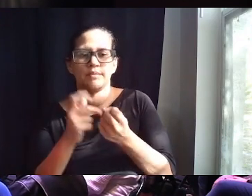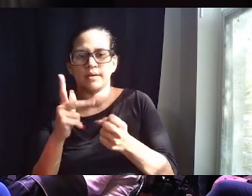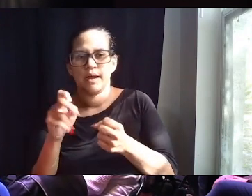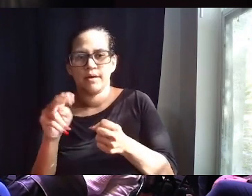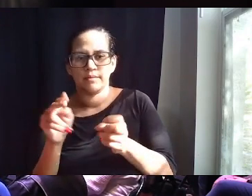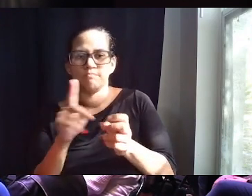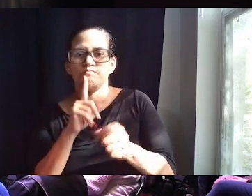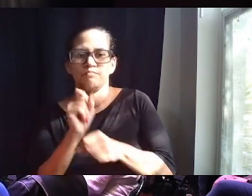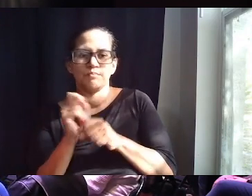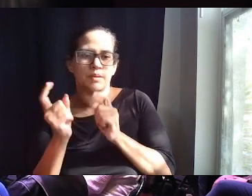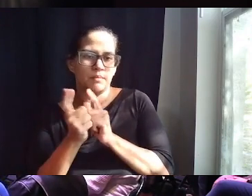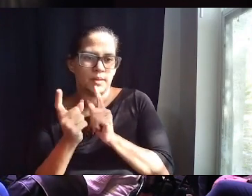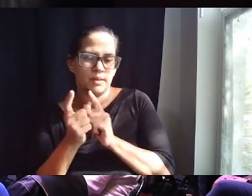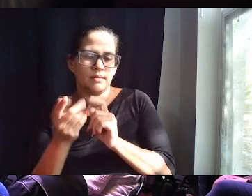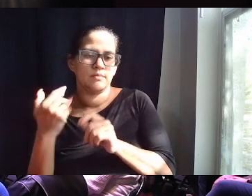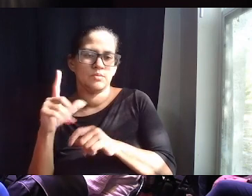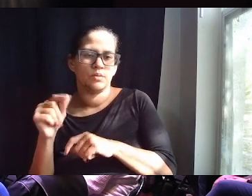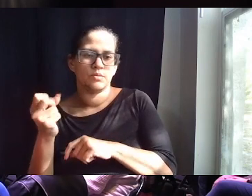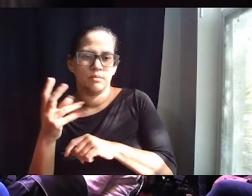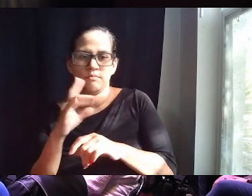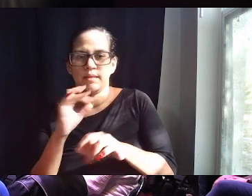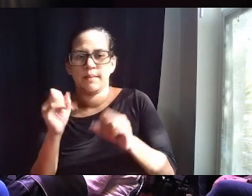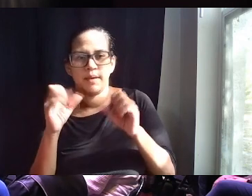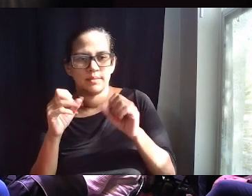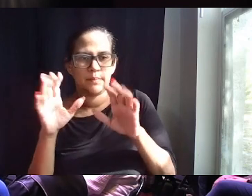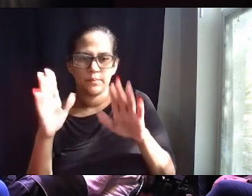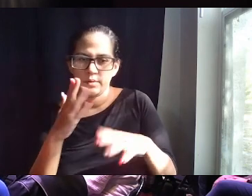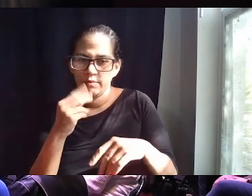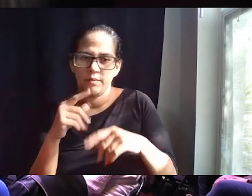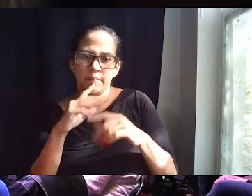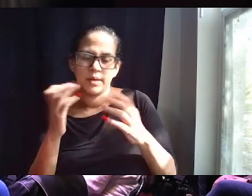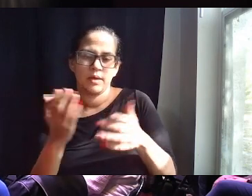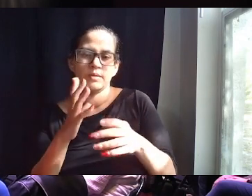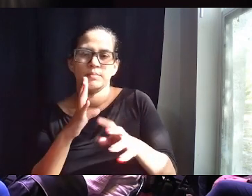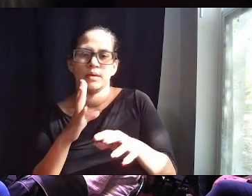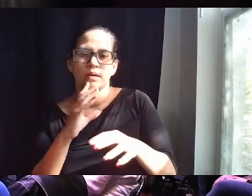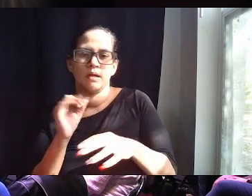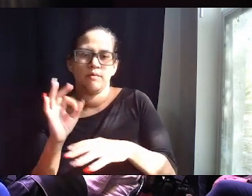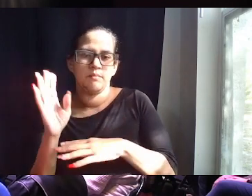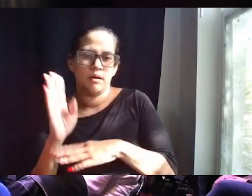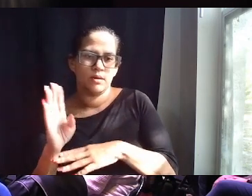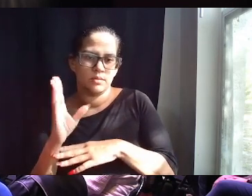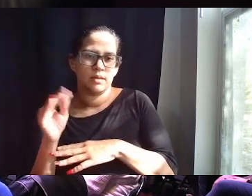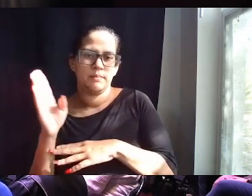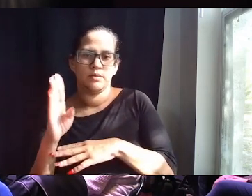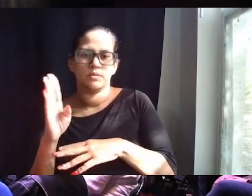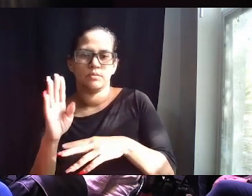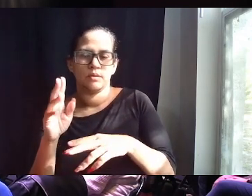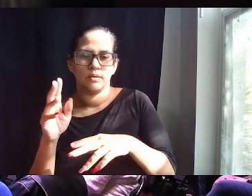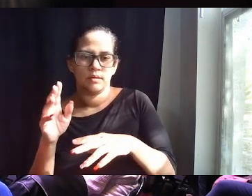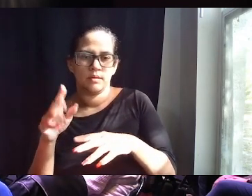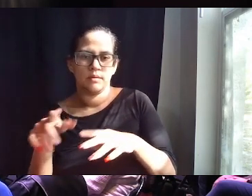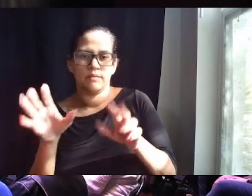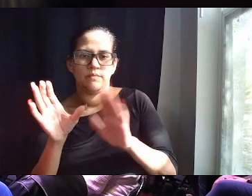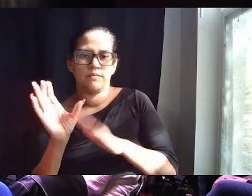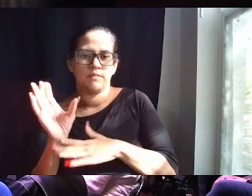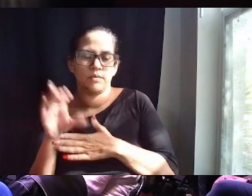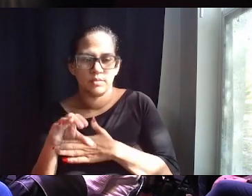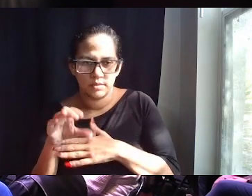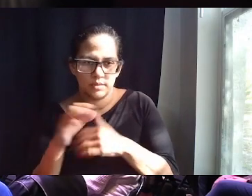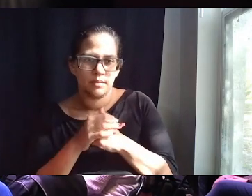really amazing and beautiful to be here. Speaking of Boston and Bostonian forces, before